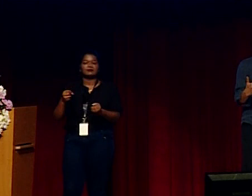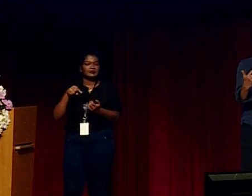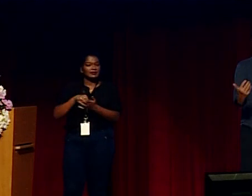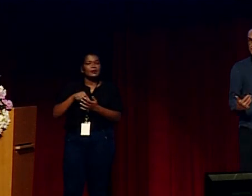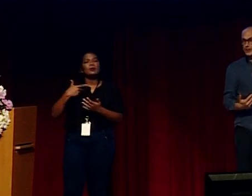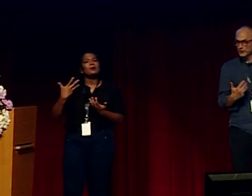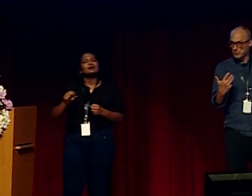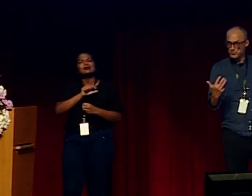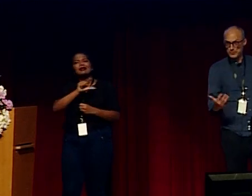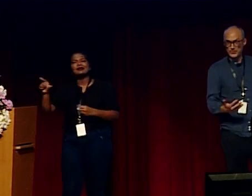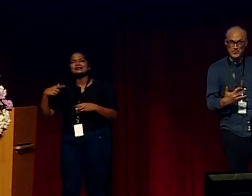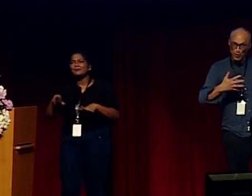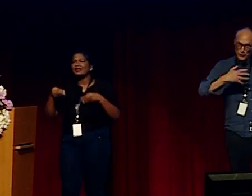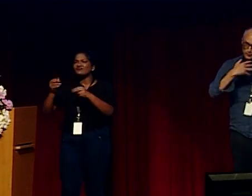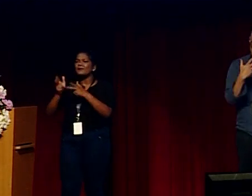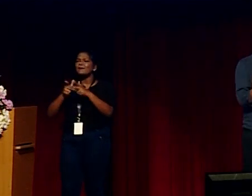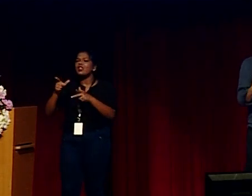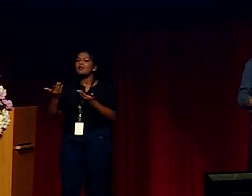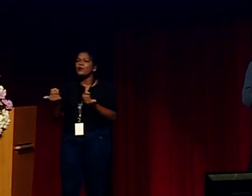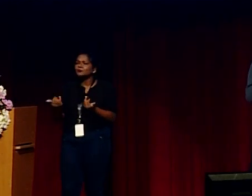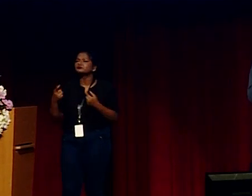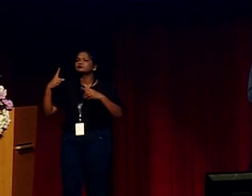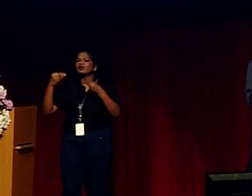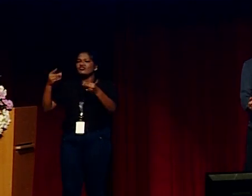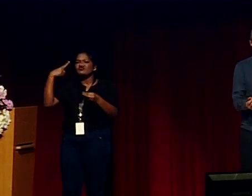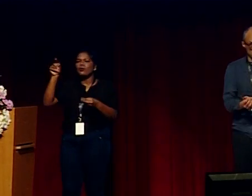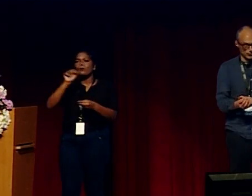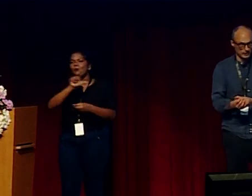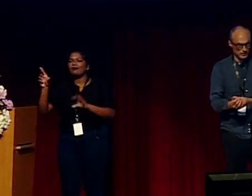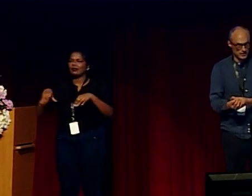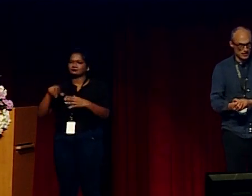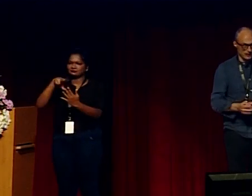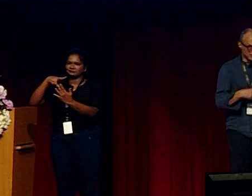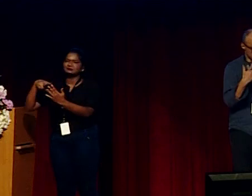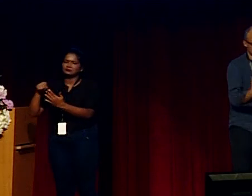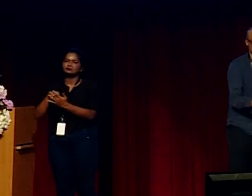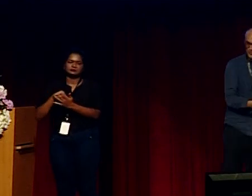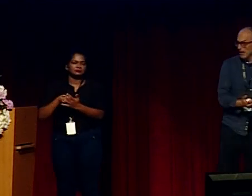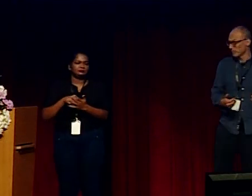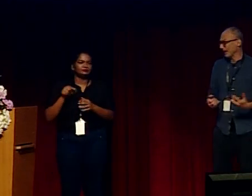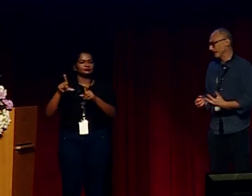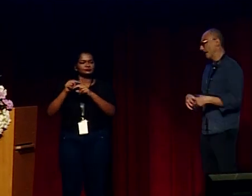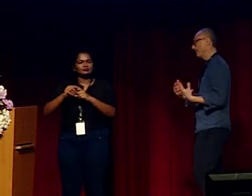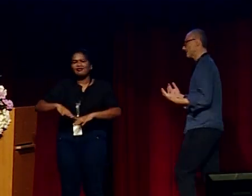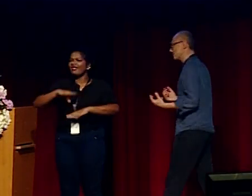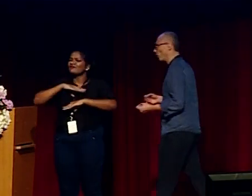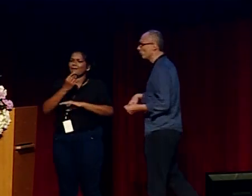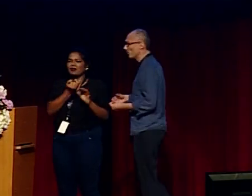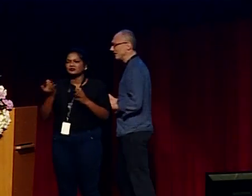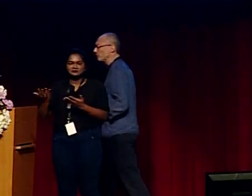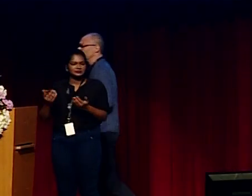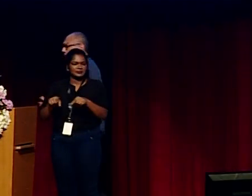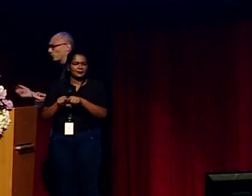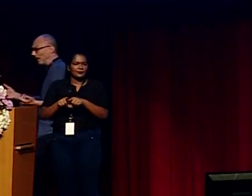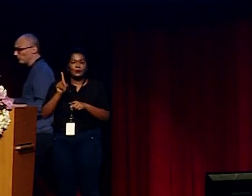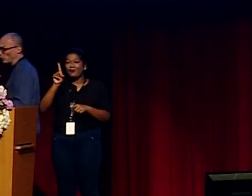would also like to give the people the possibility to actually do their own input, right? Do their own mathematics. And that's one